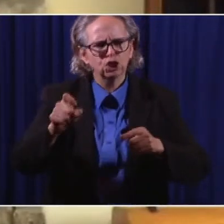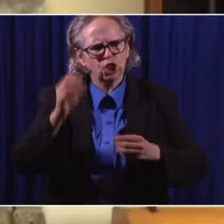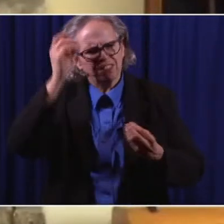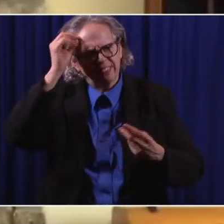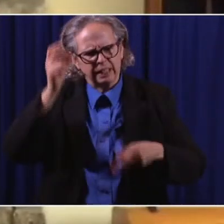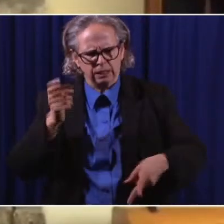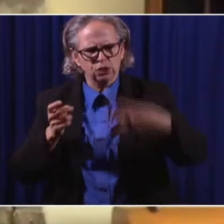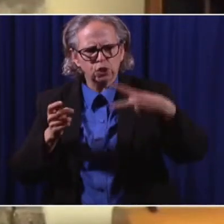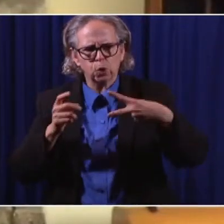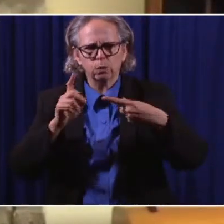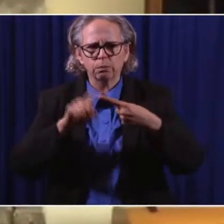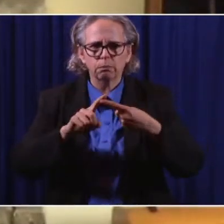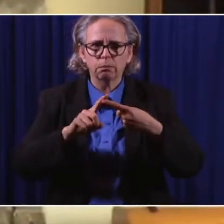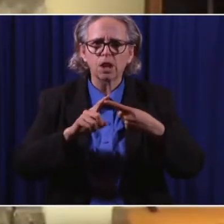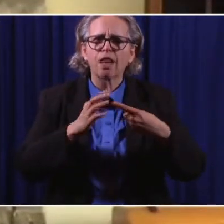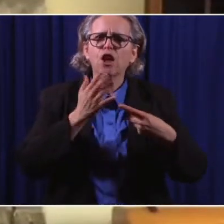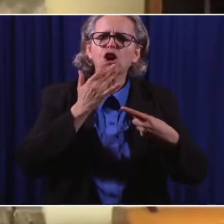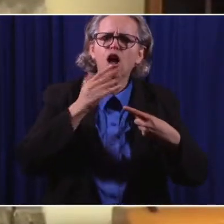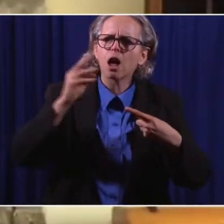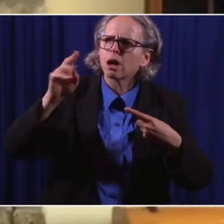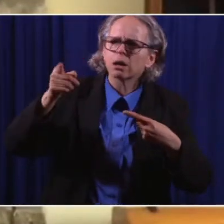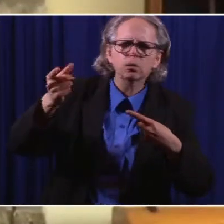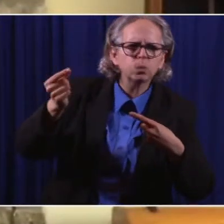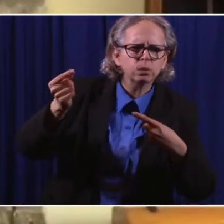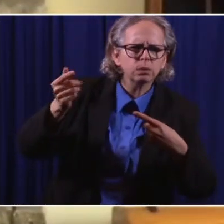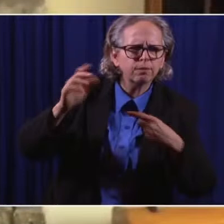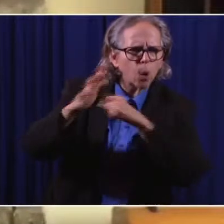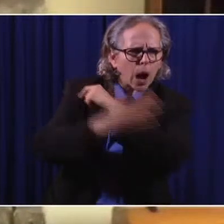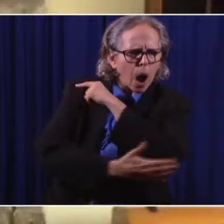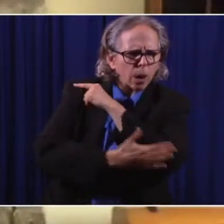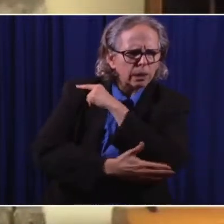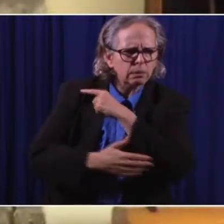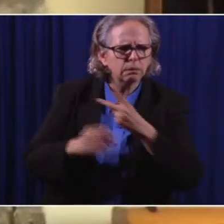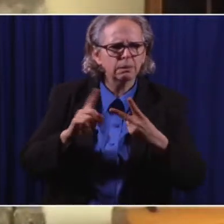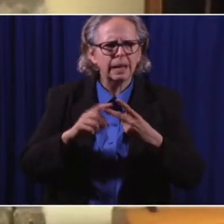and that'll give you some idea how you compare to other